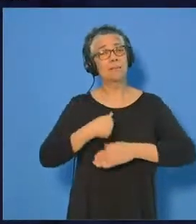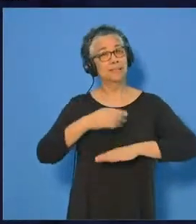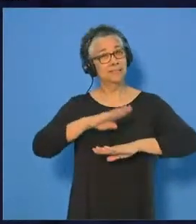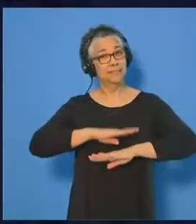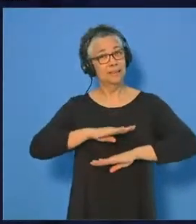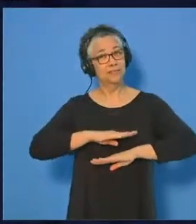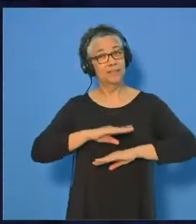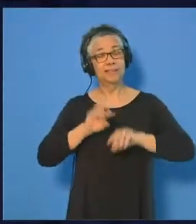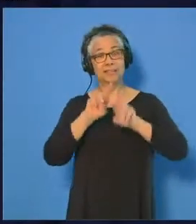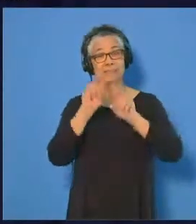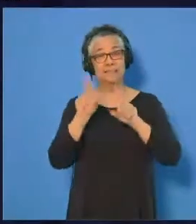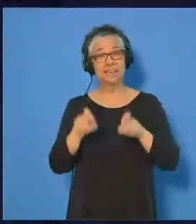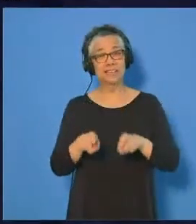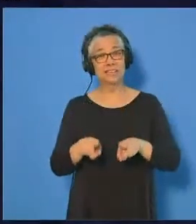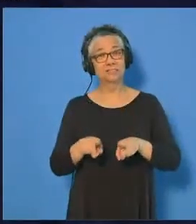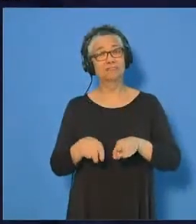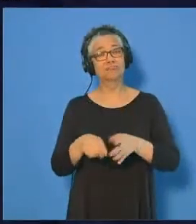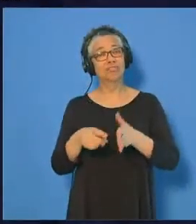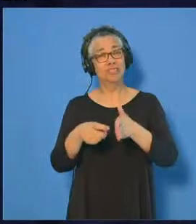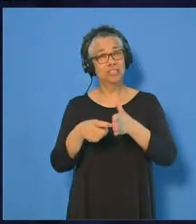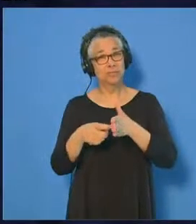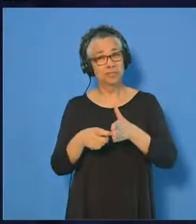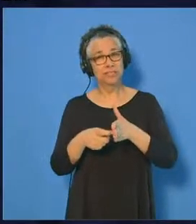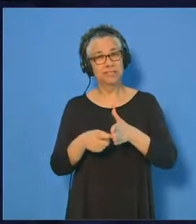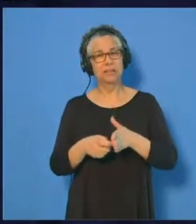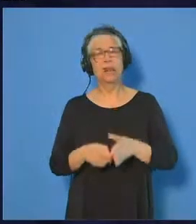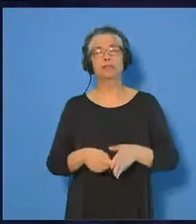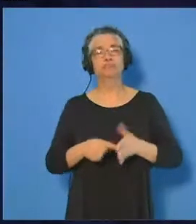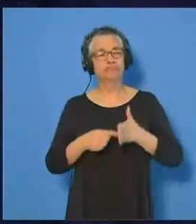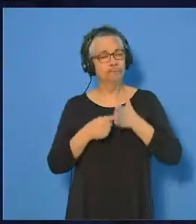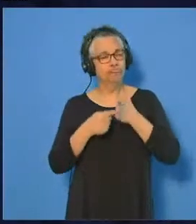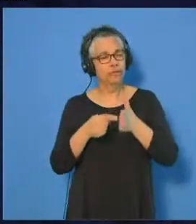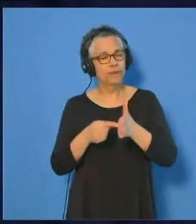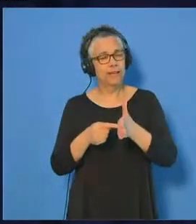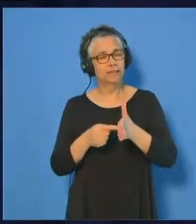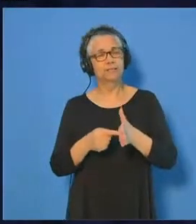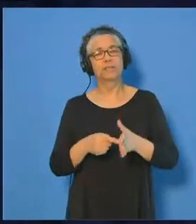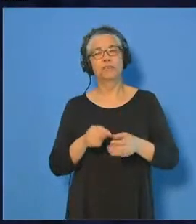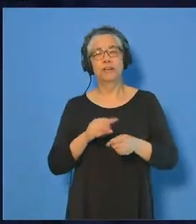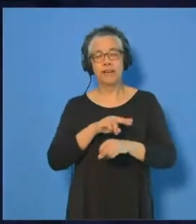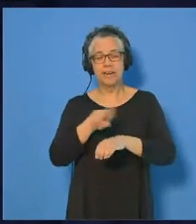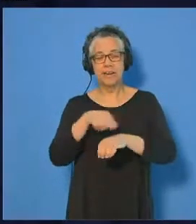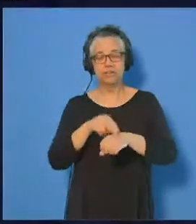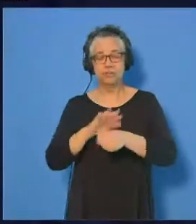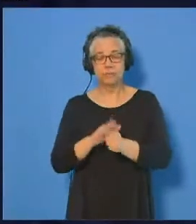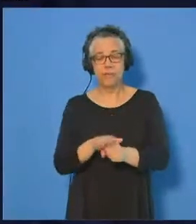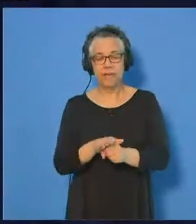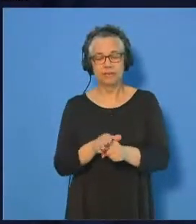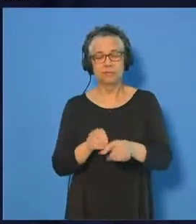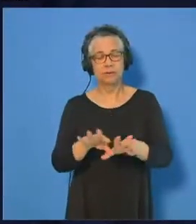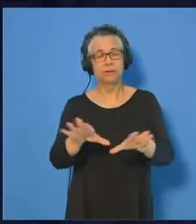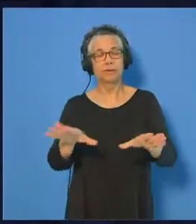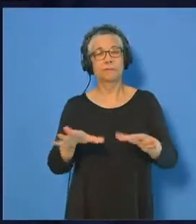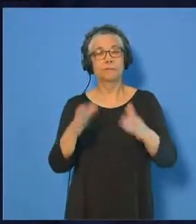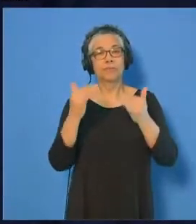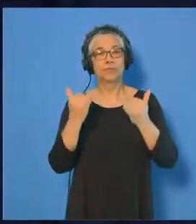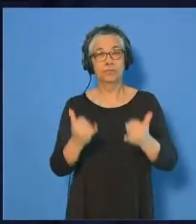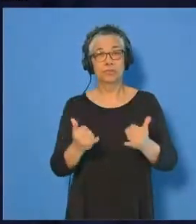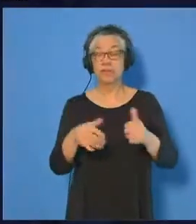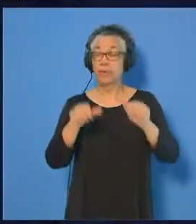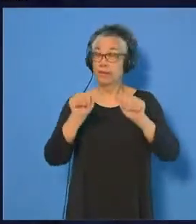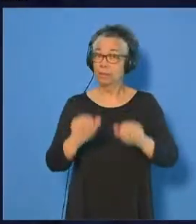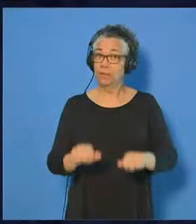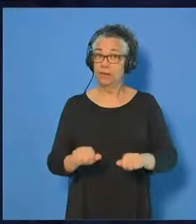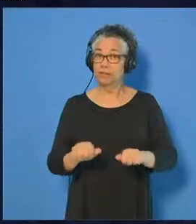and criteria is reflective of the nature of this pandemic. And today we have the testing capacity and the supplies